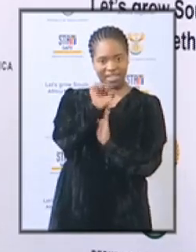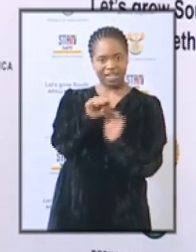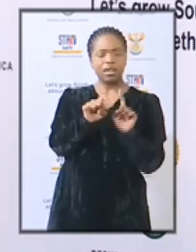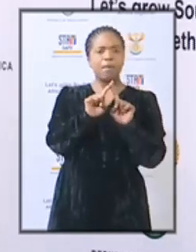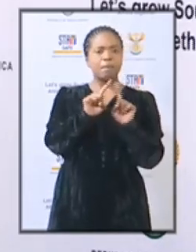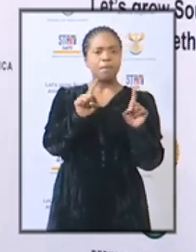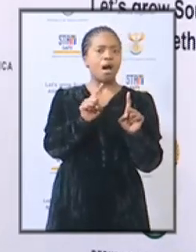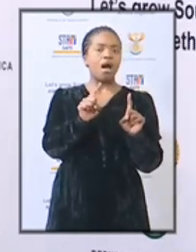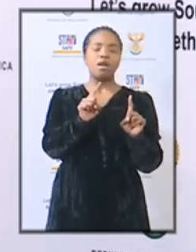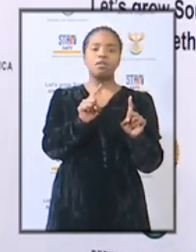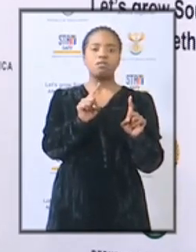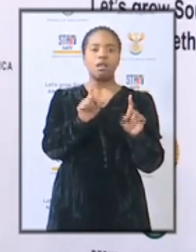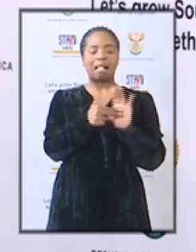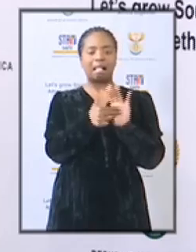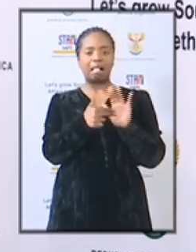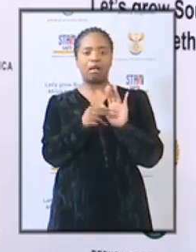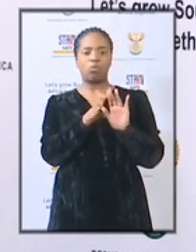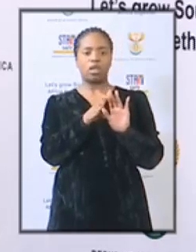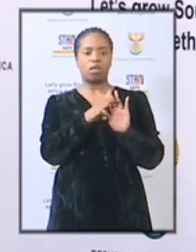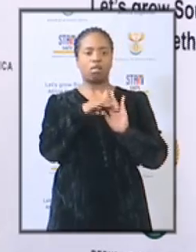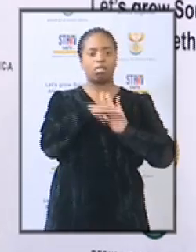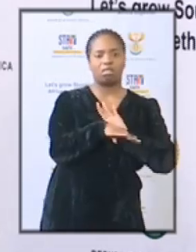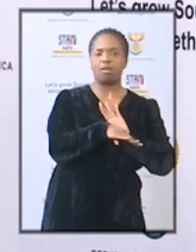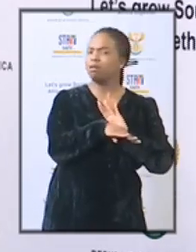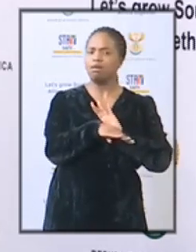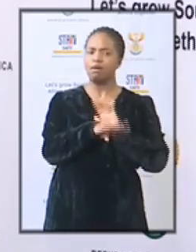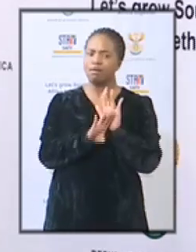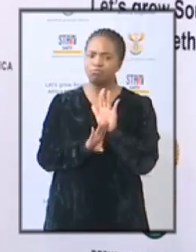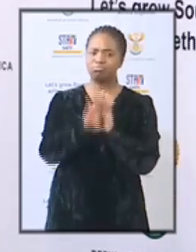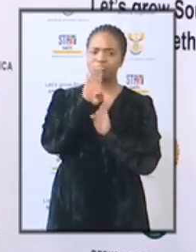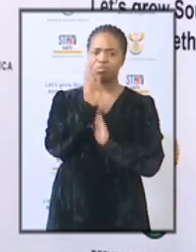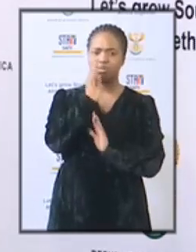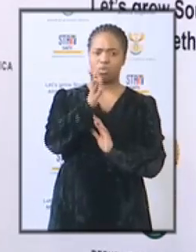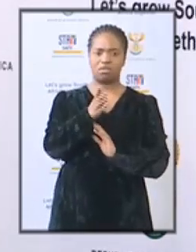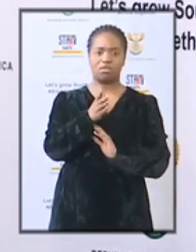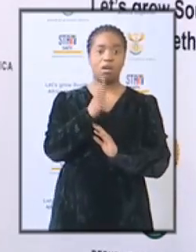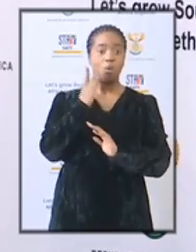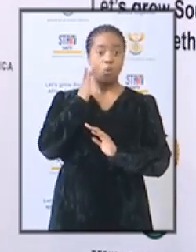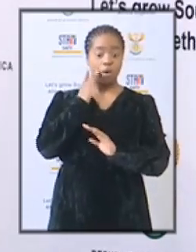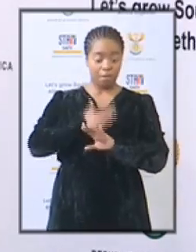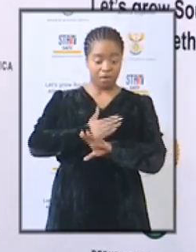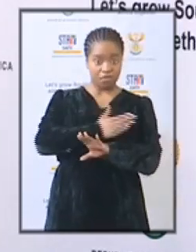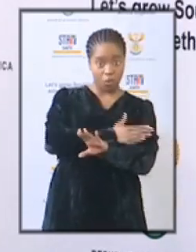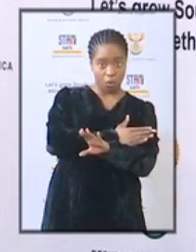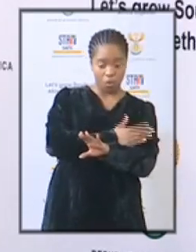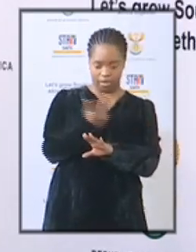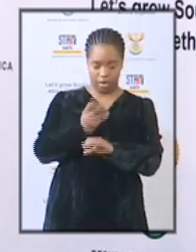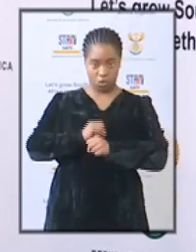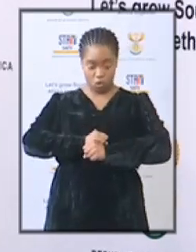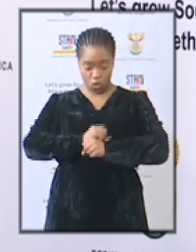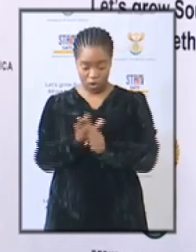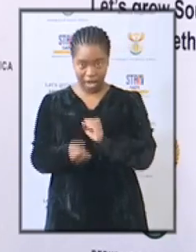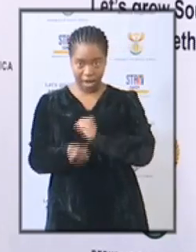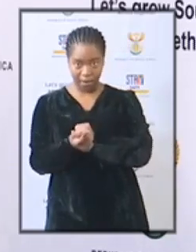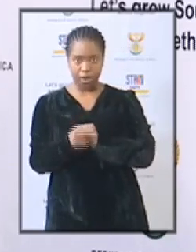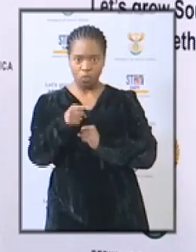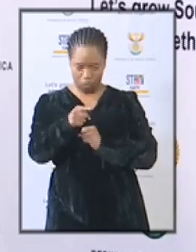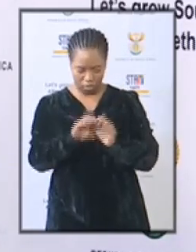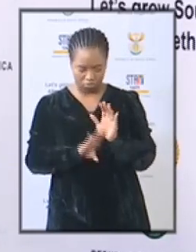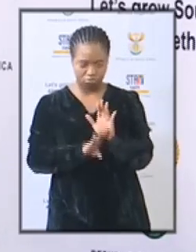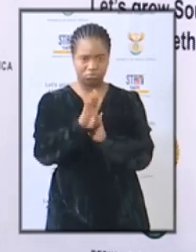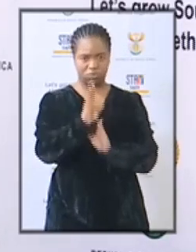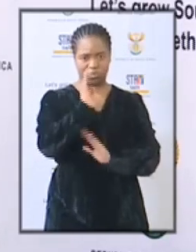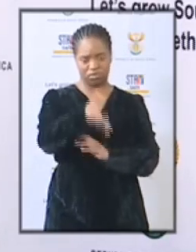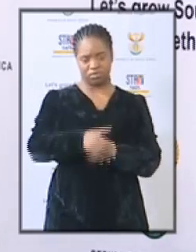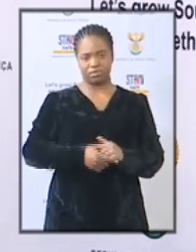surpass where we were as a sector prior to the pandemic. Our responsibility is to ensure